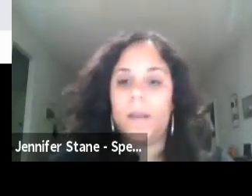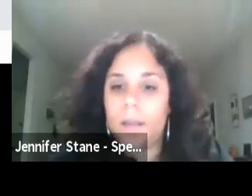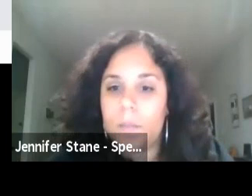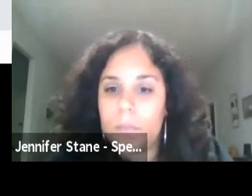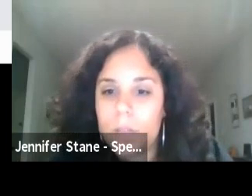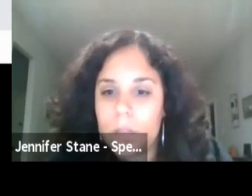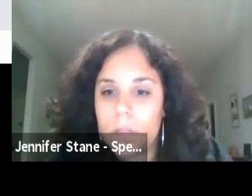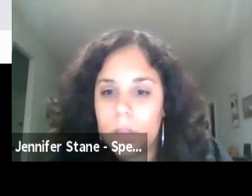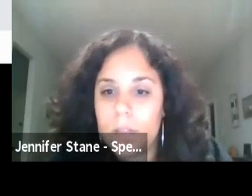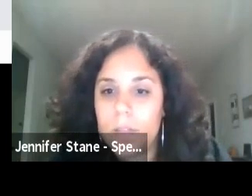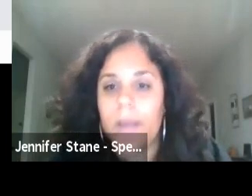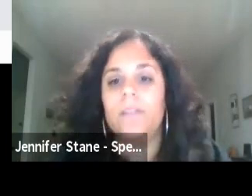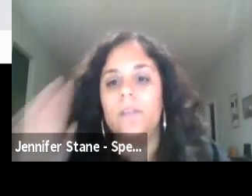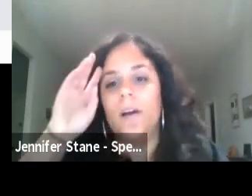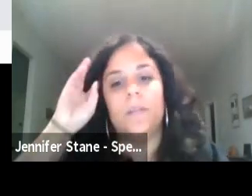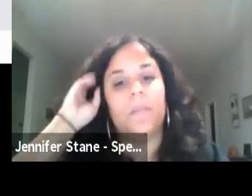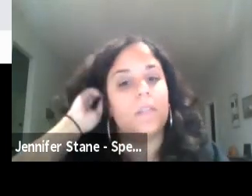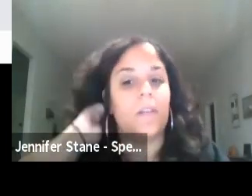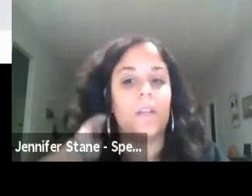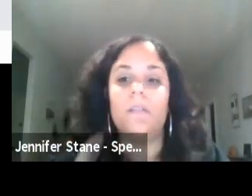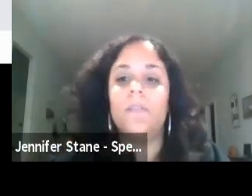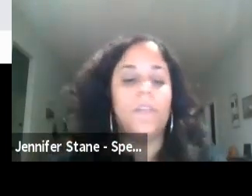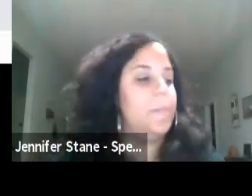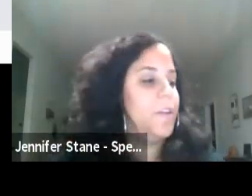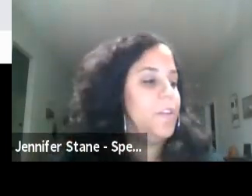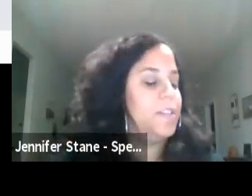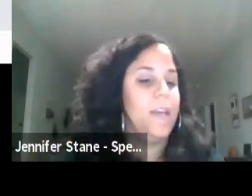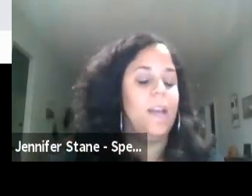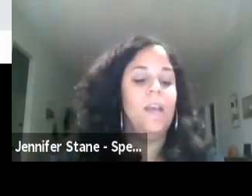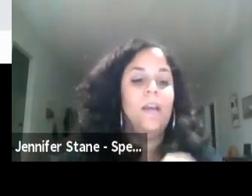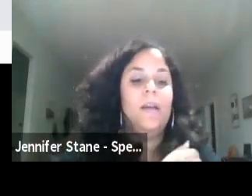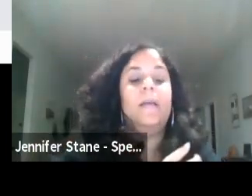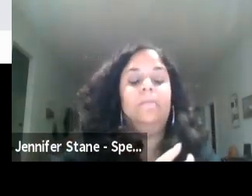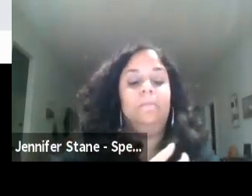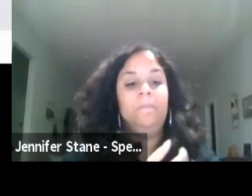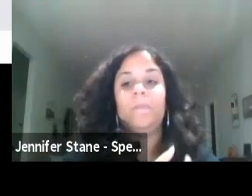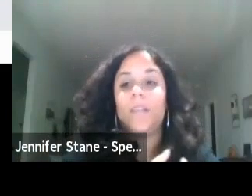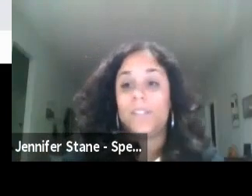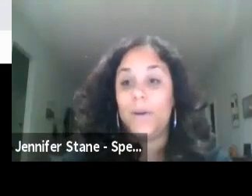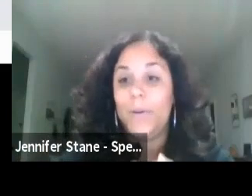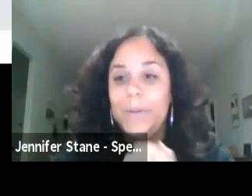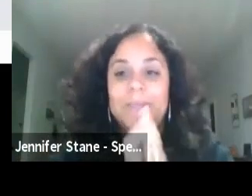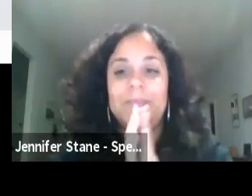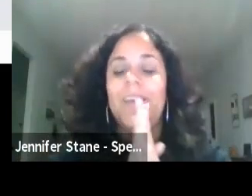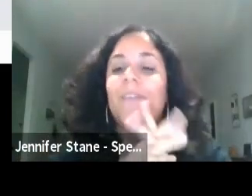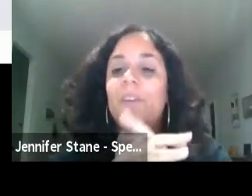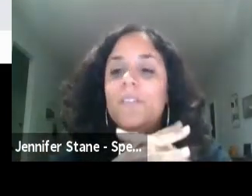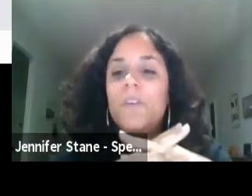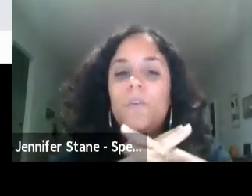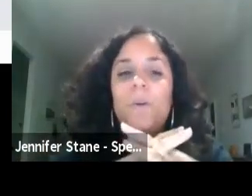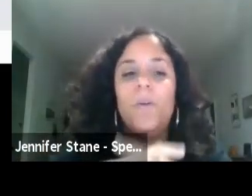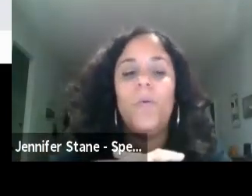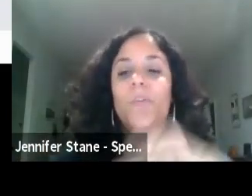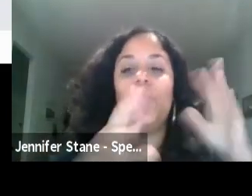Okay, okay, awesome. Thanks, Michael, for letting me know you can see that. So for those